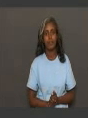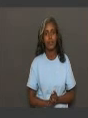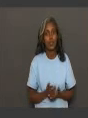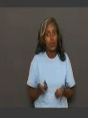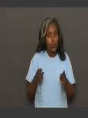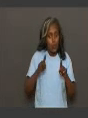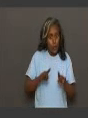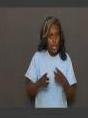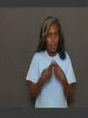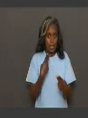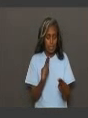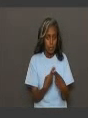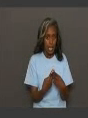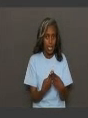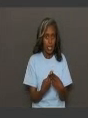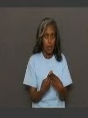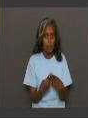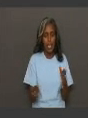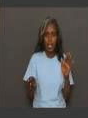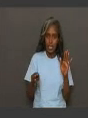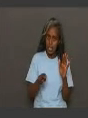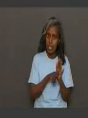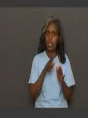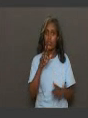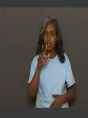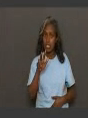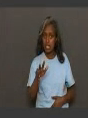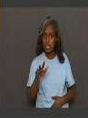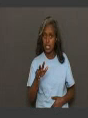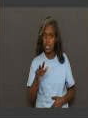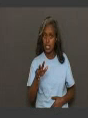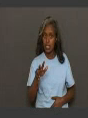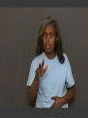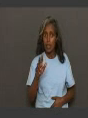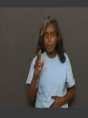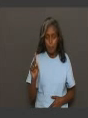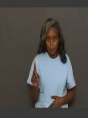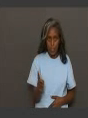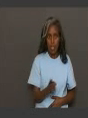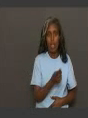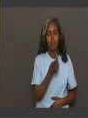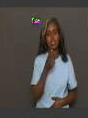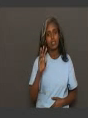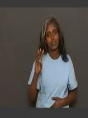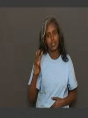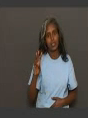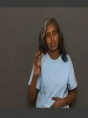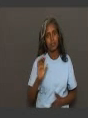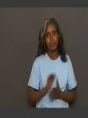when multiplied by -3, becomes